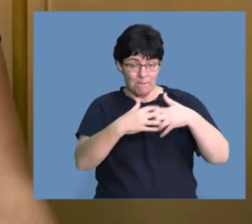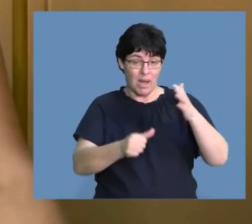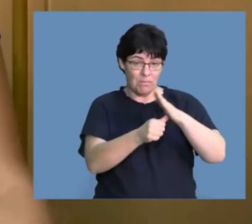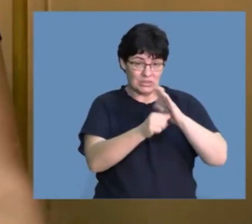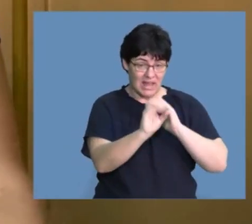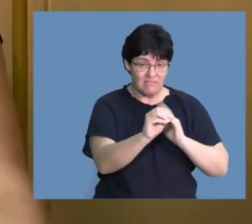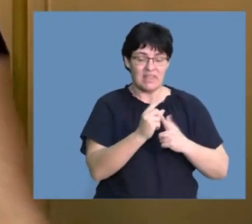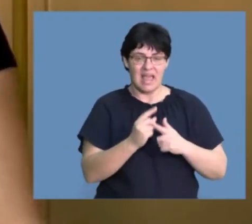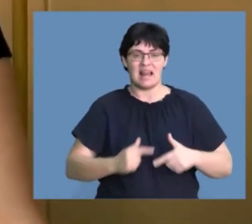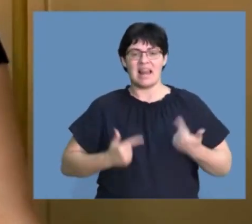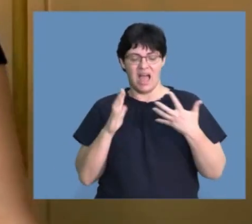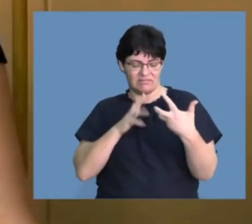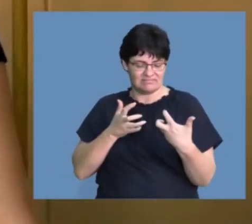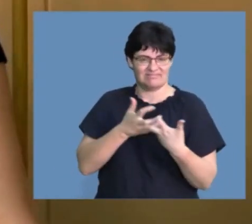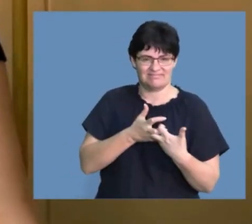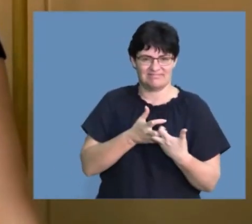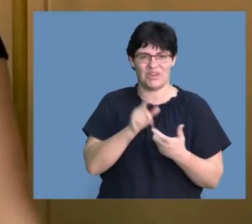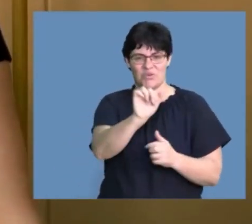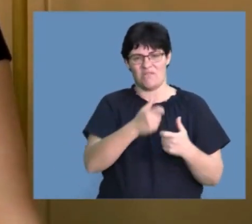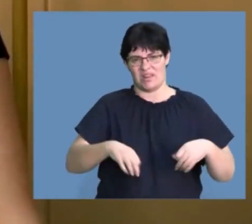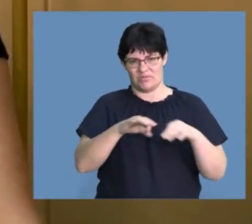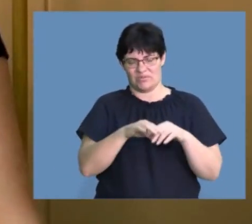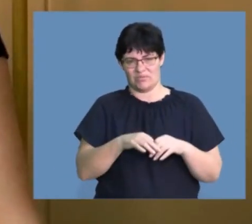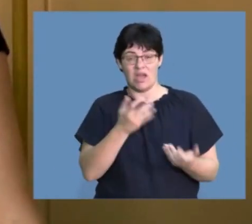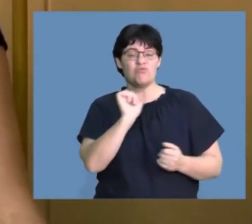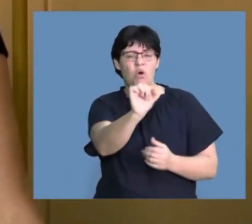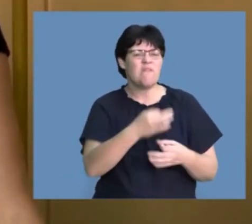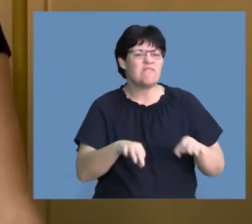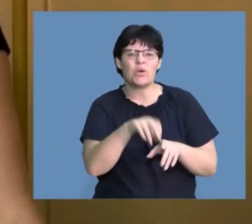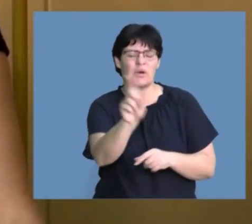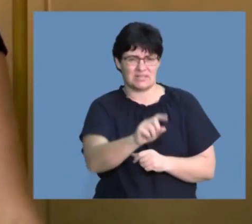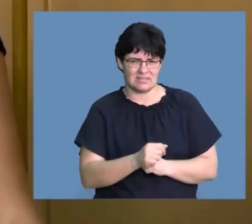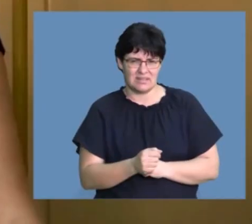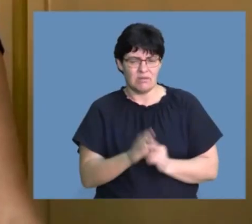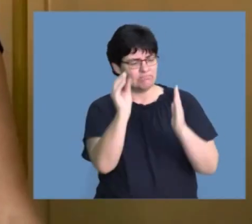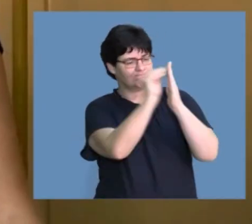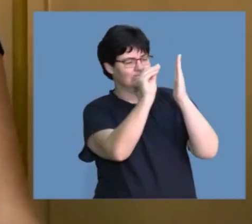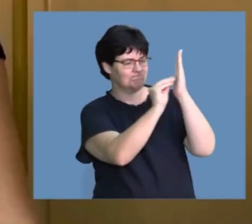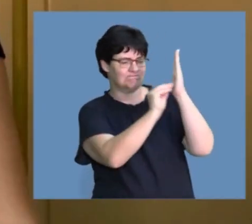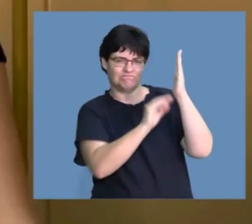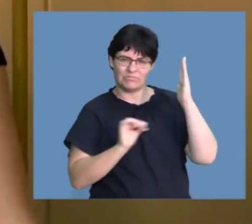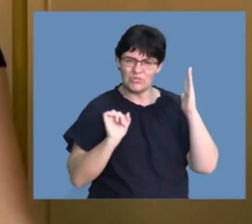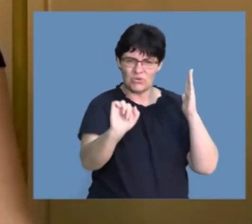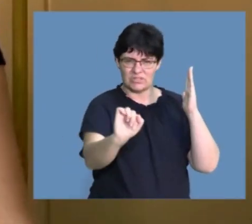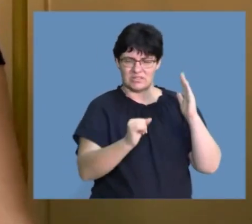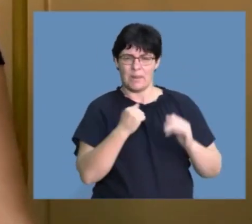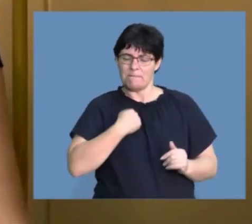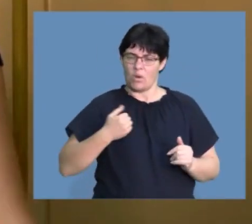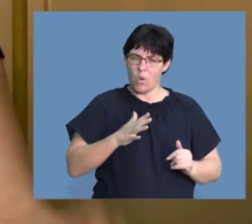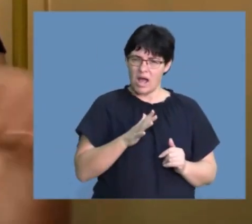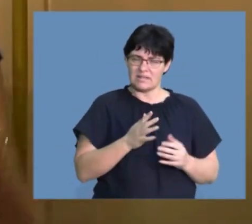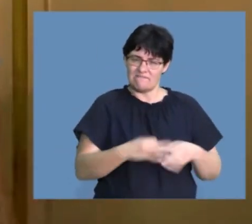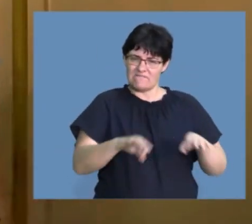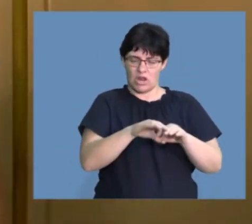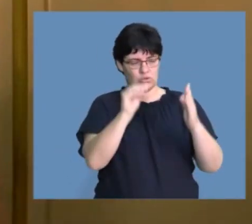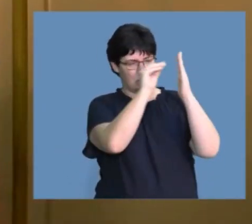of life around it. So what are your values? Maybe you need to write them down and start deciding, what am I setting in place